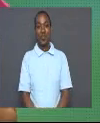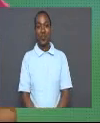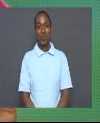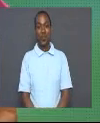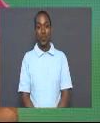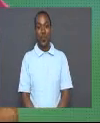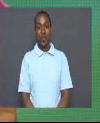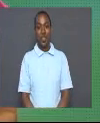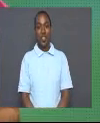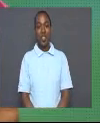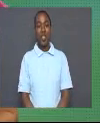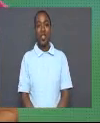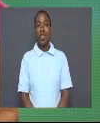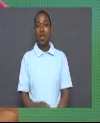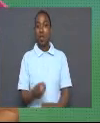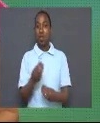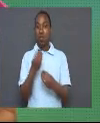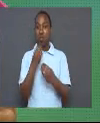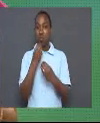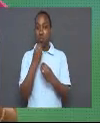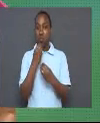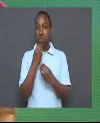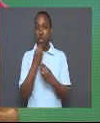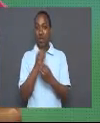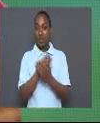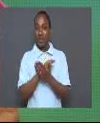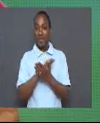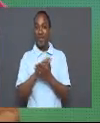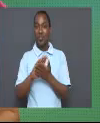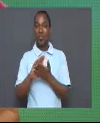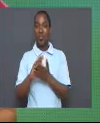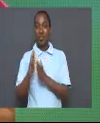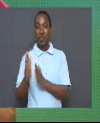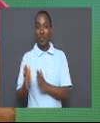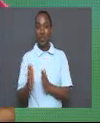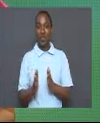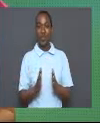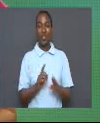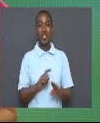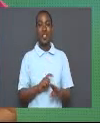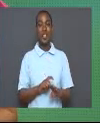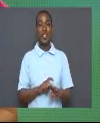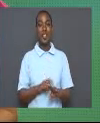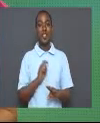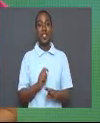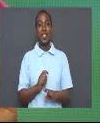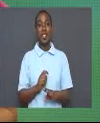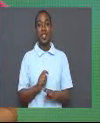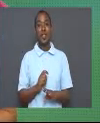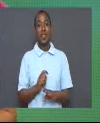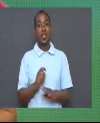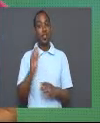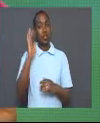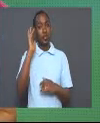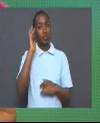Maintaining strict food hygiene when preparing food will ensure diseases